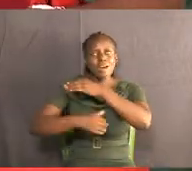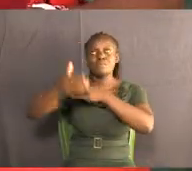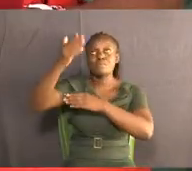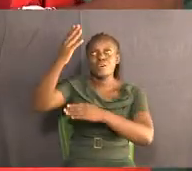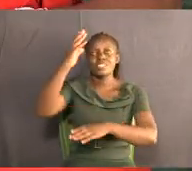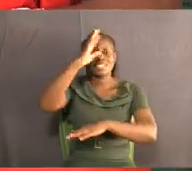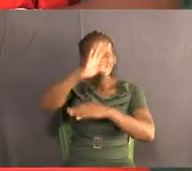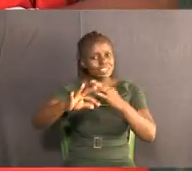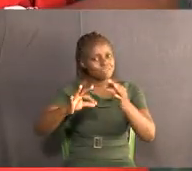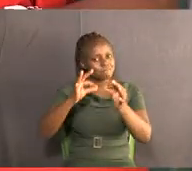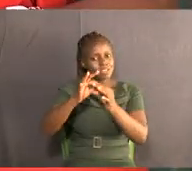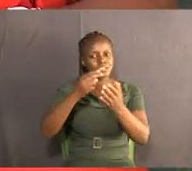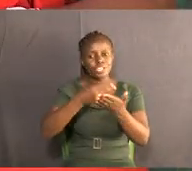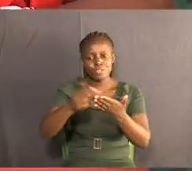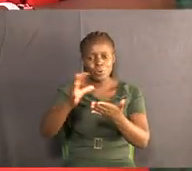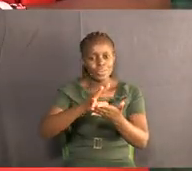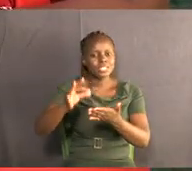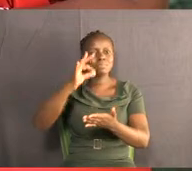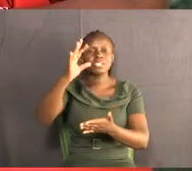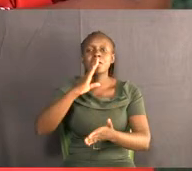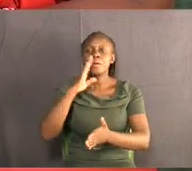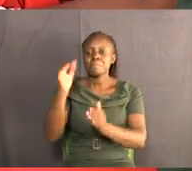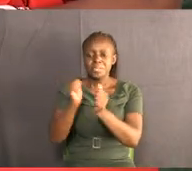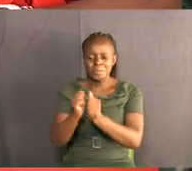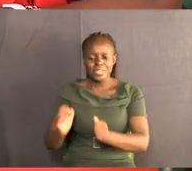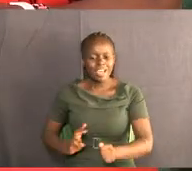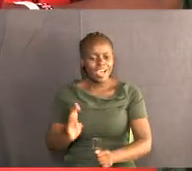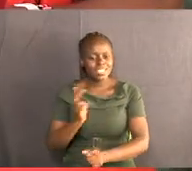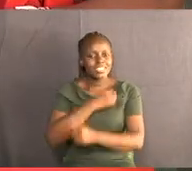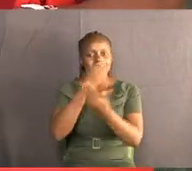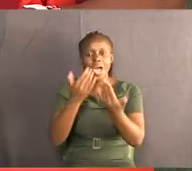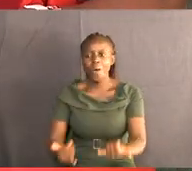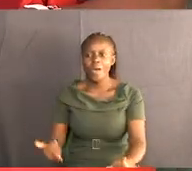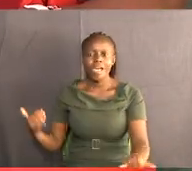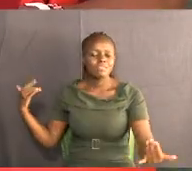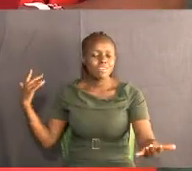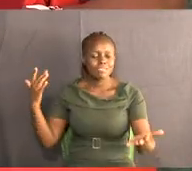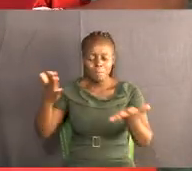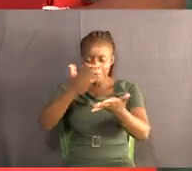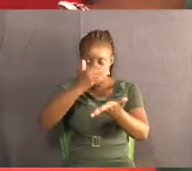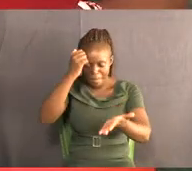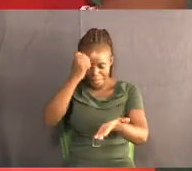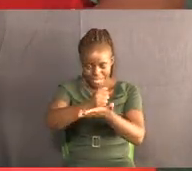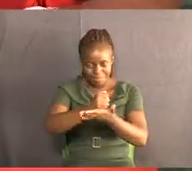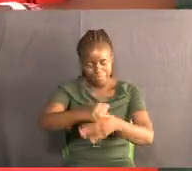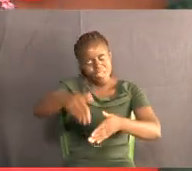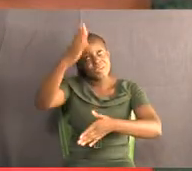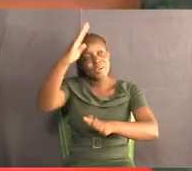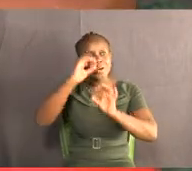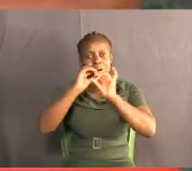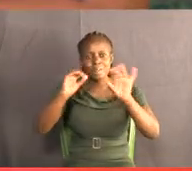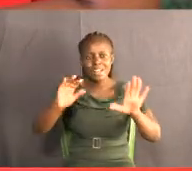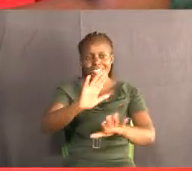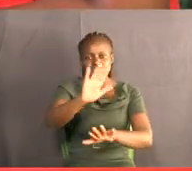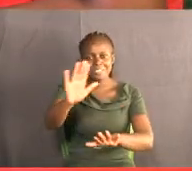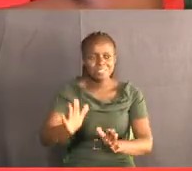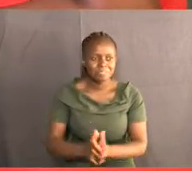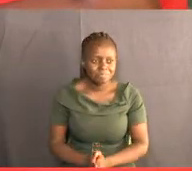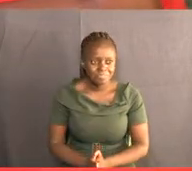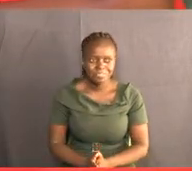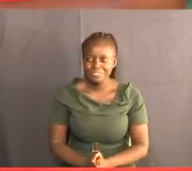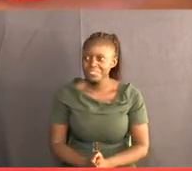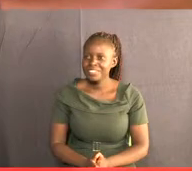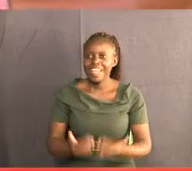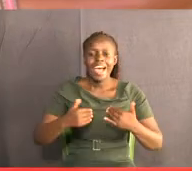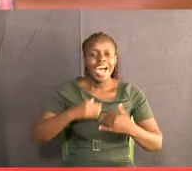the fellowship of the Holy Spirit be with us now and forevermore. Amen. God bless you. And you forgot to say that